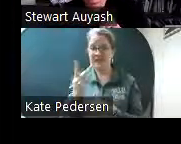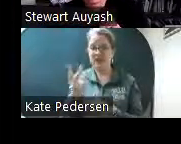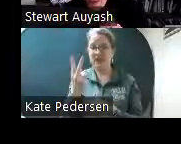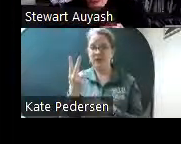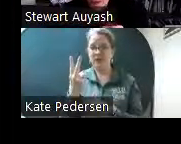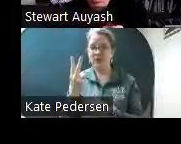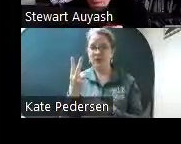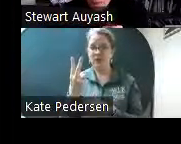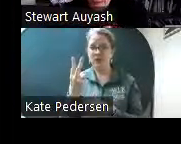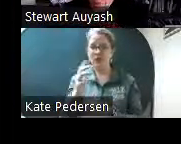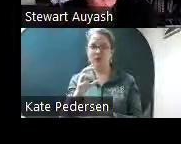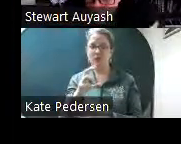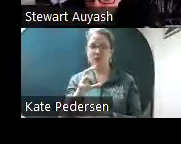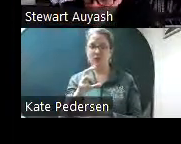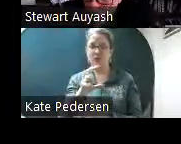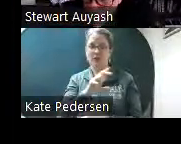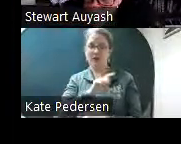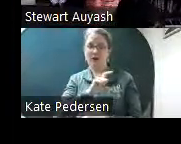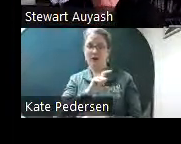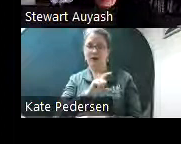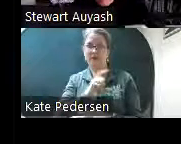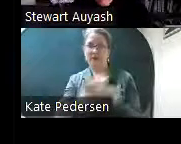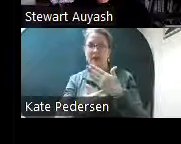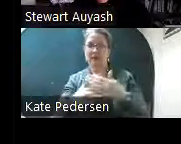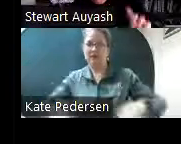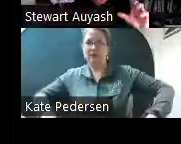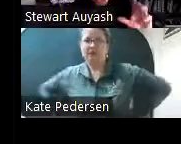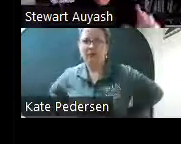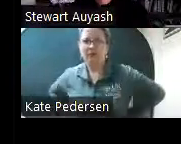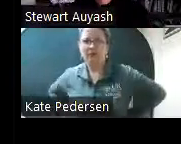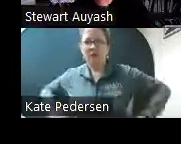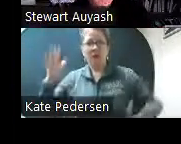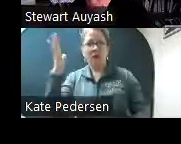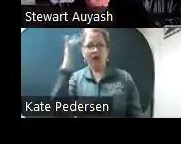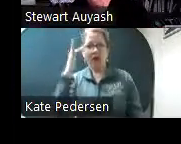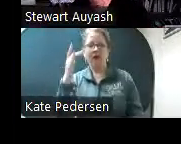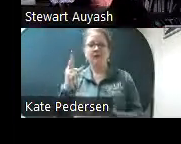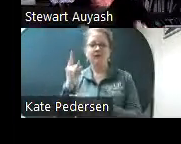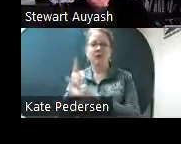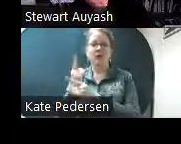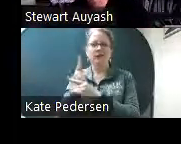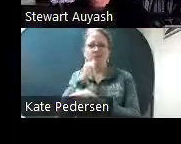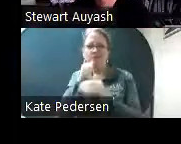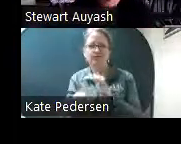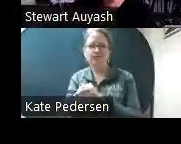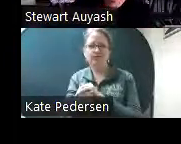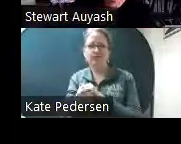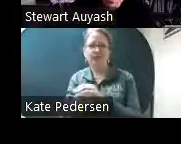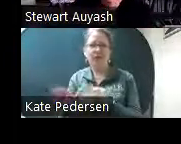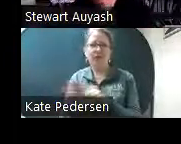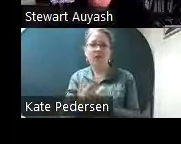right. They have their hands behind their backs. I'm sure they have a bottle of whiskey that was filled before they started